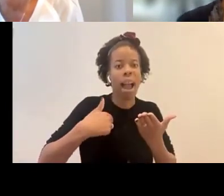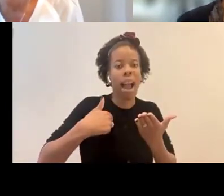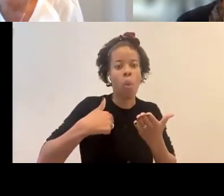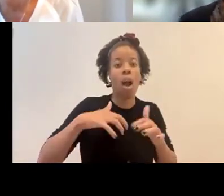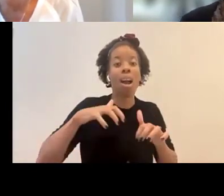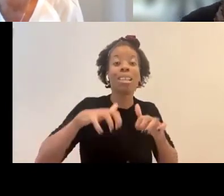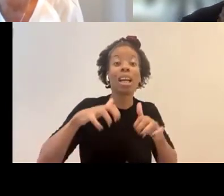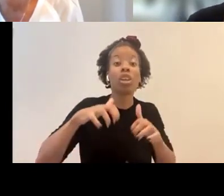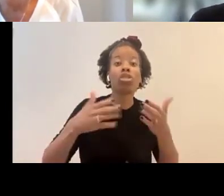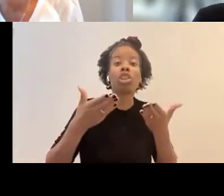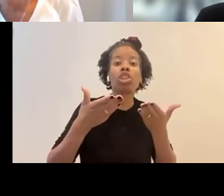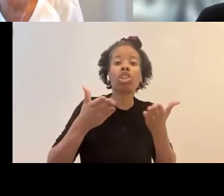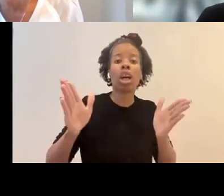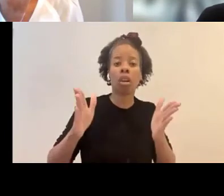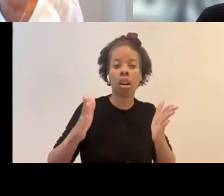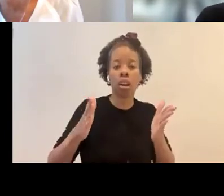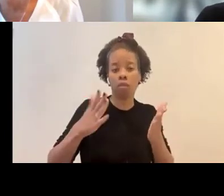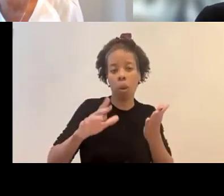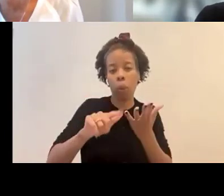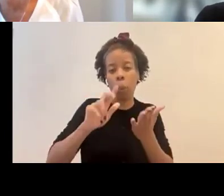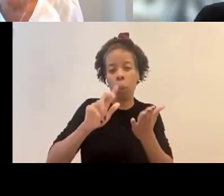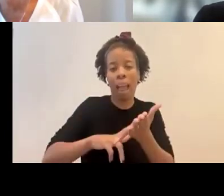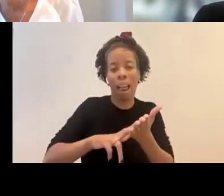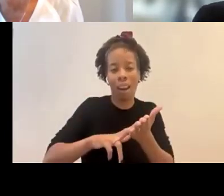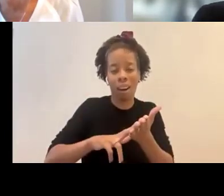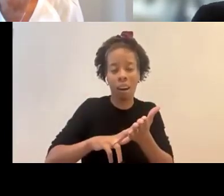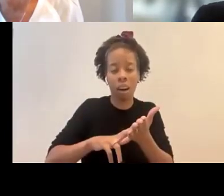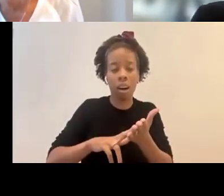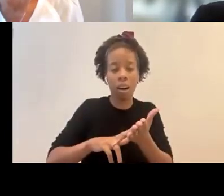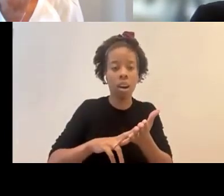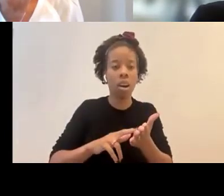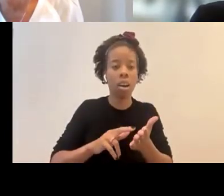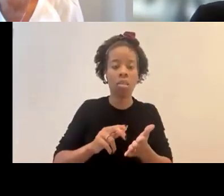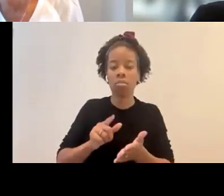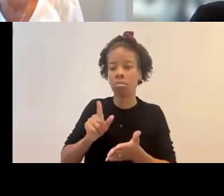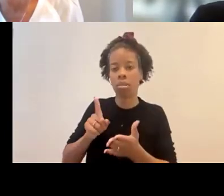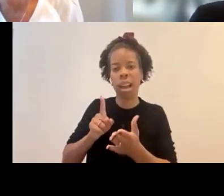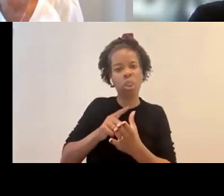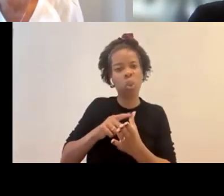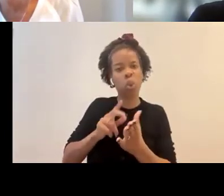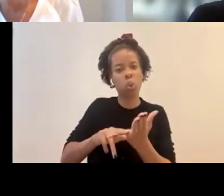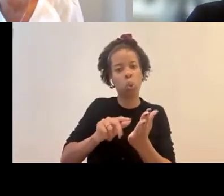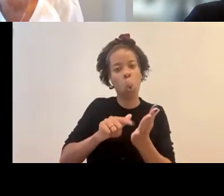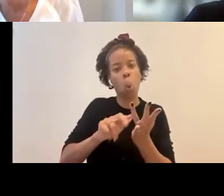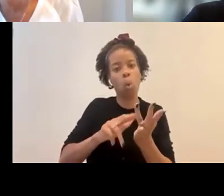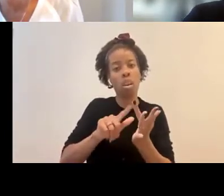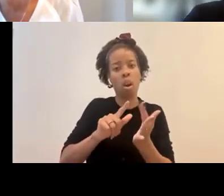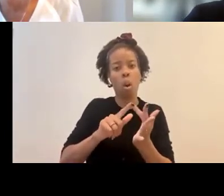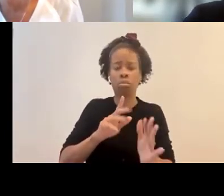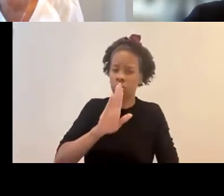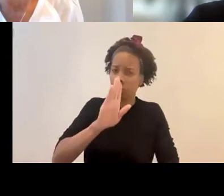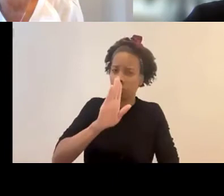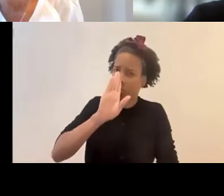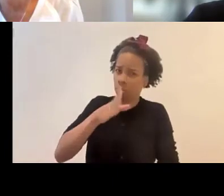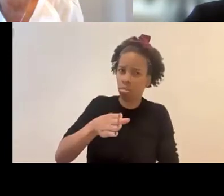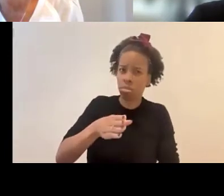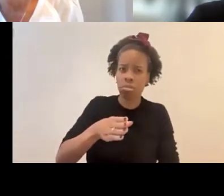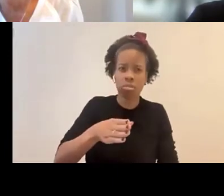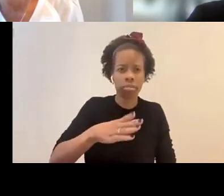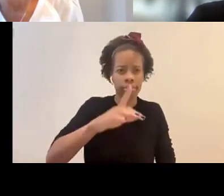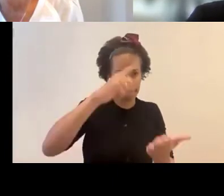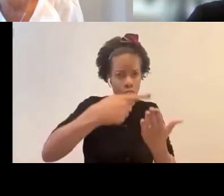General of the United Nations, Antonio Guterres, he spoke openly and decisively and